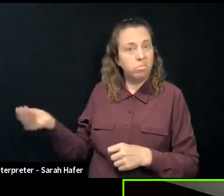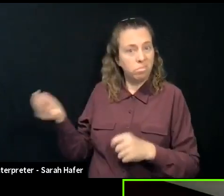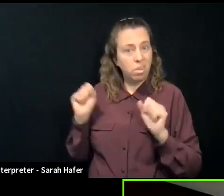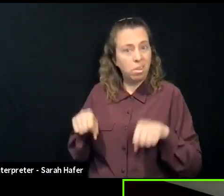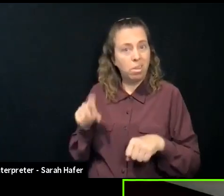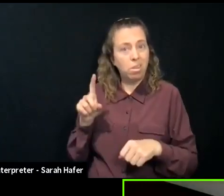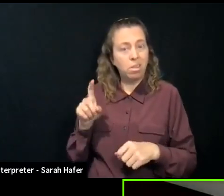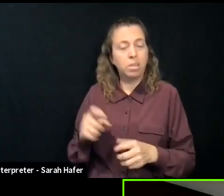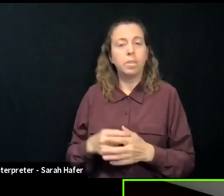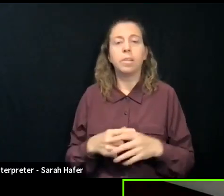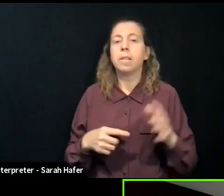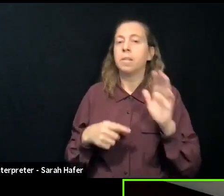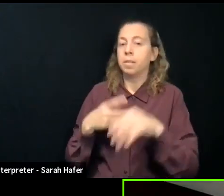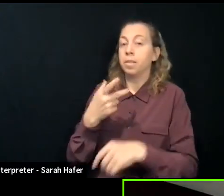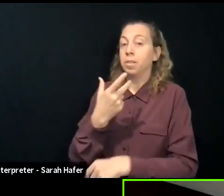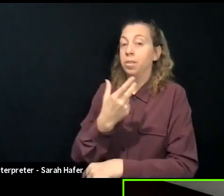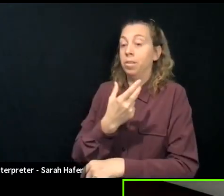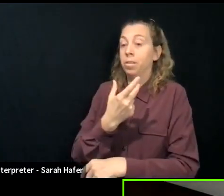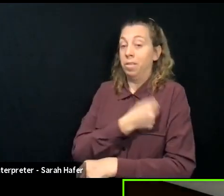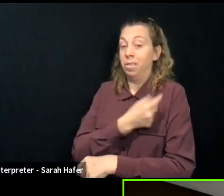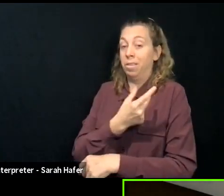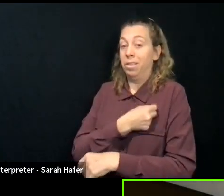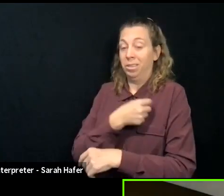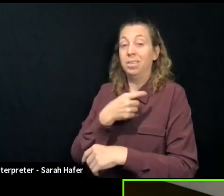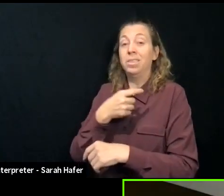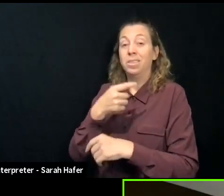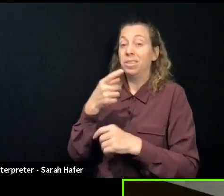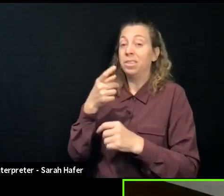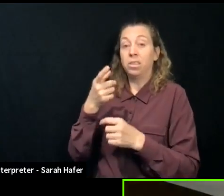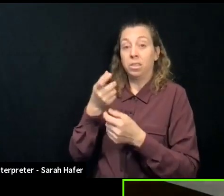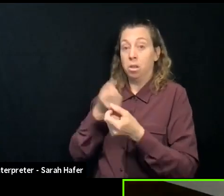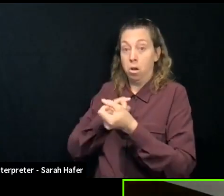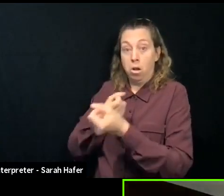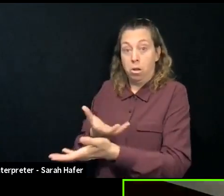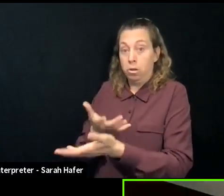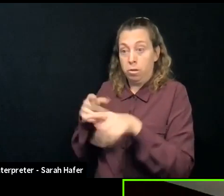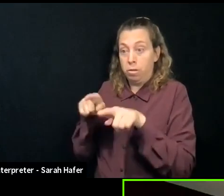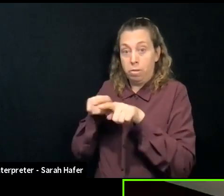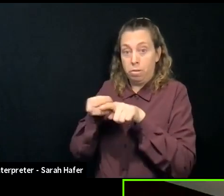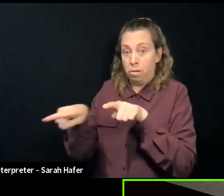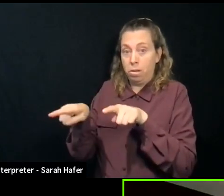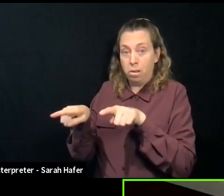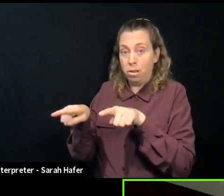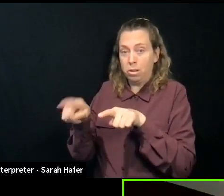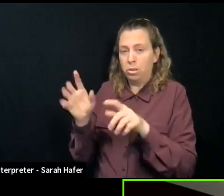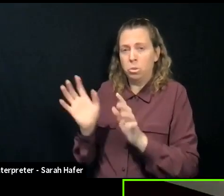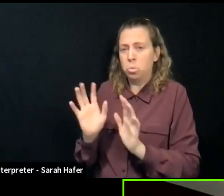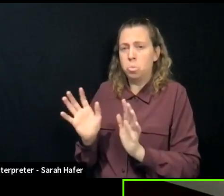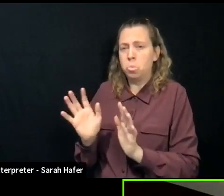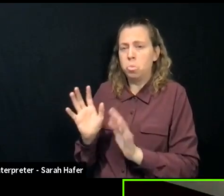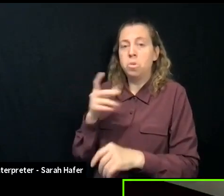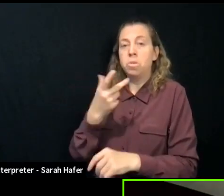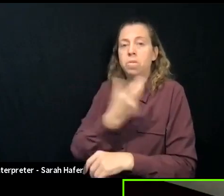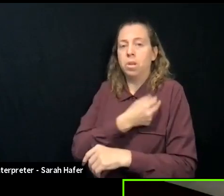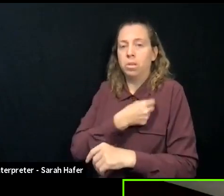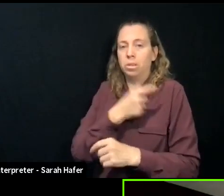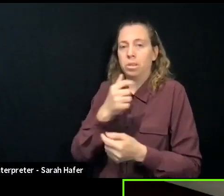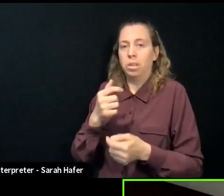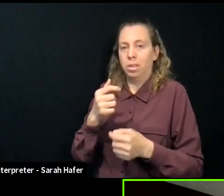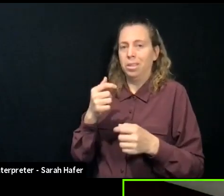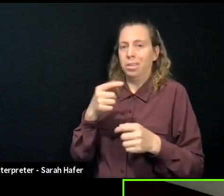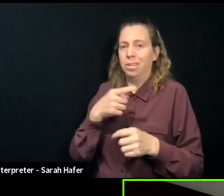in a race of vaccines against variants. The more people get vaccinated, the less chances there